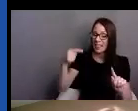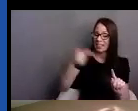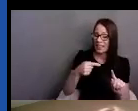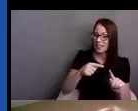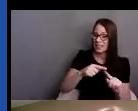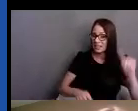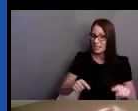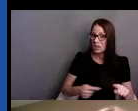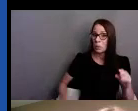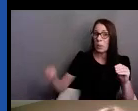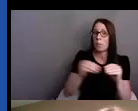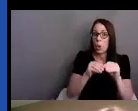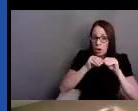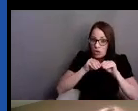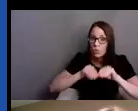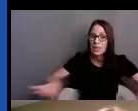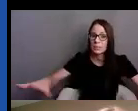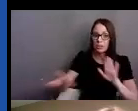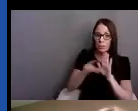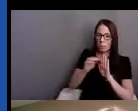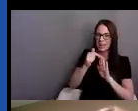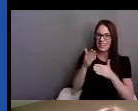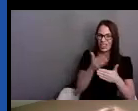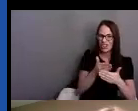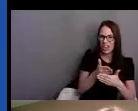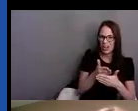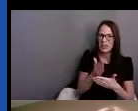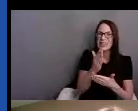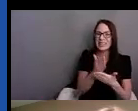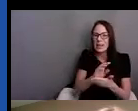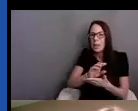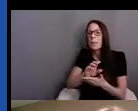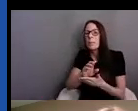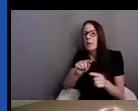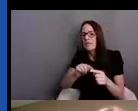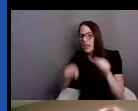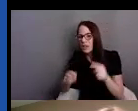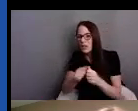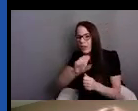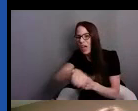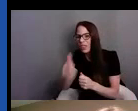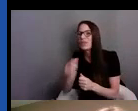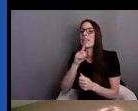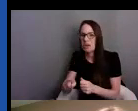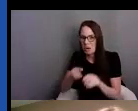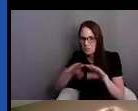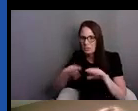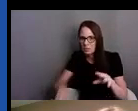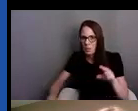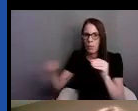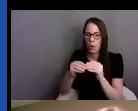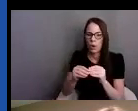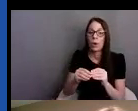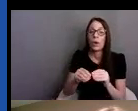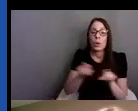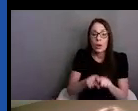because it shares these mutations with other variants that are more transmissible. We also know that there's some limited data